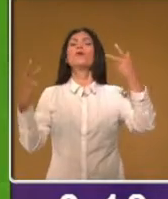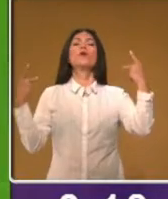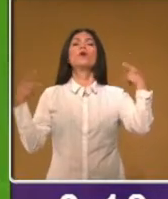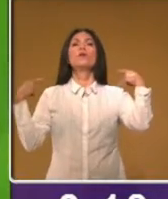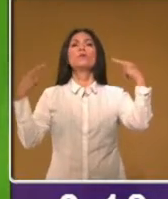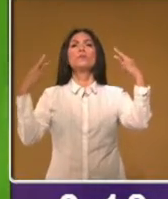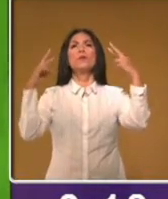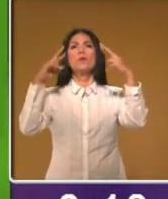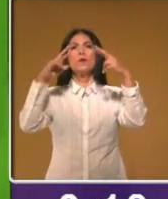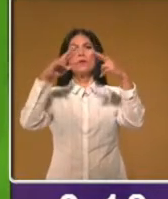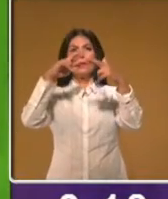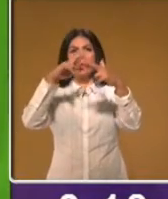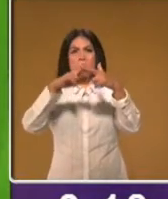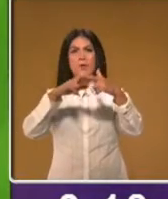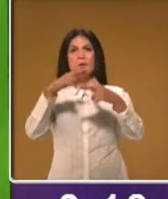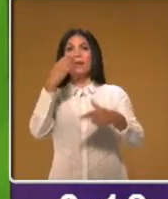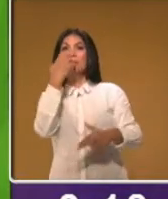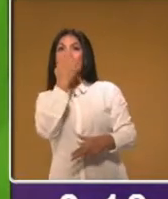in the school.